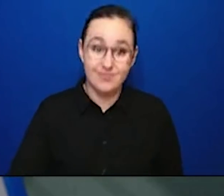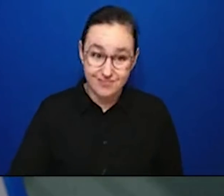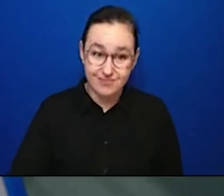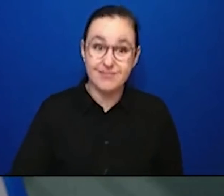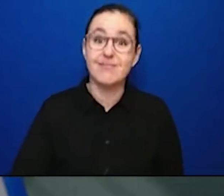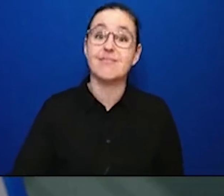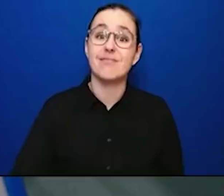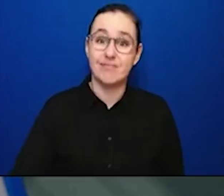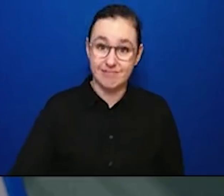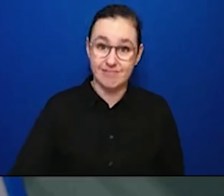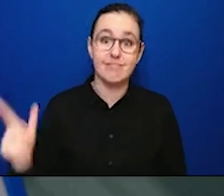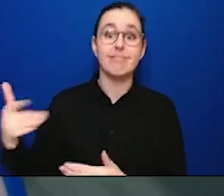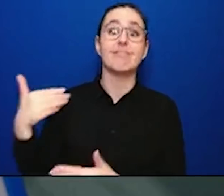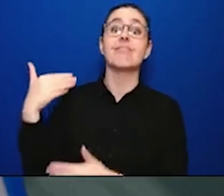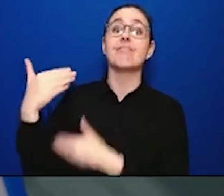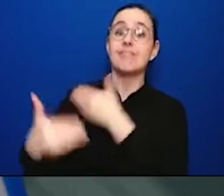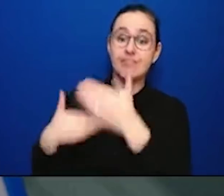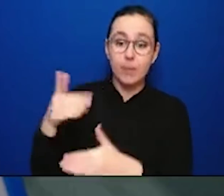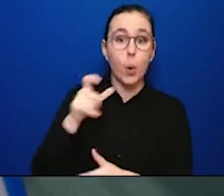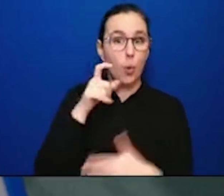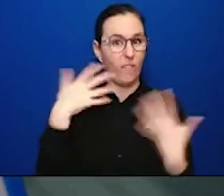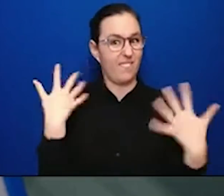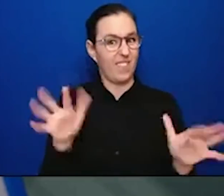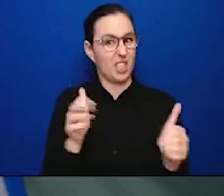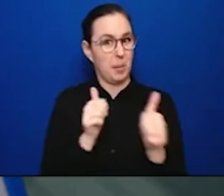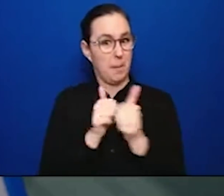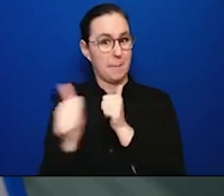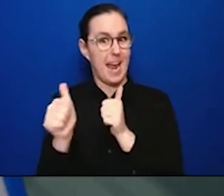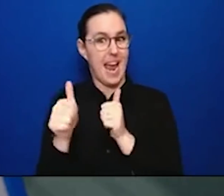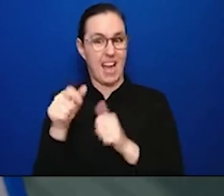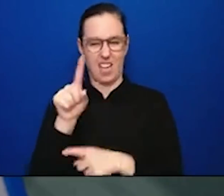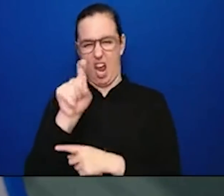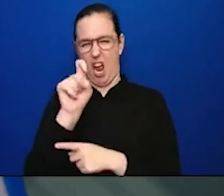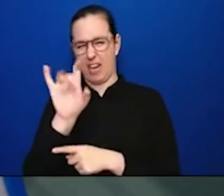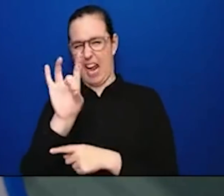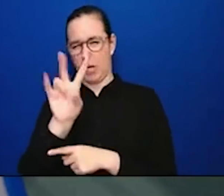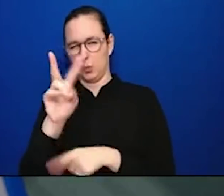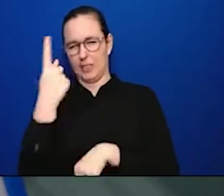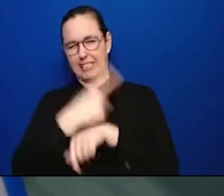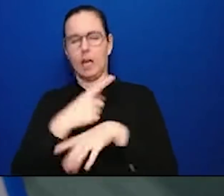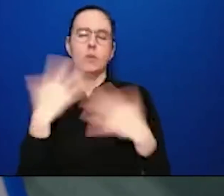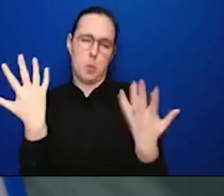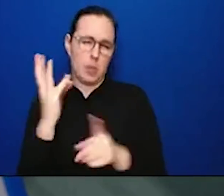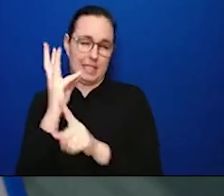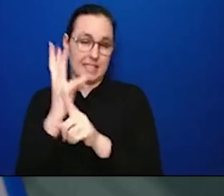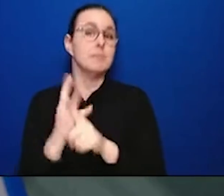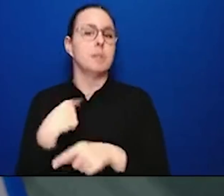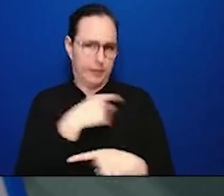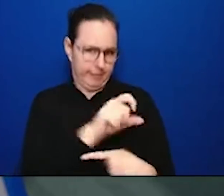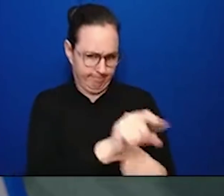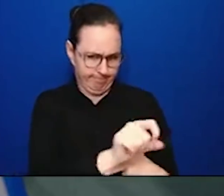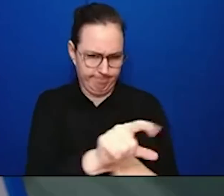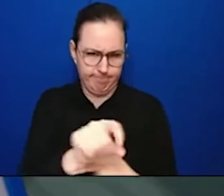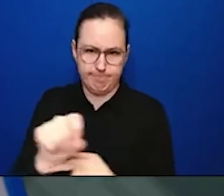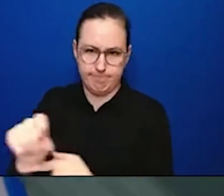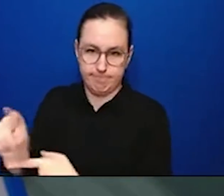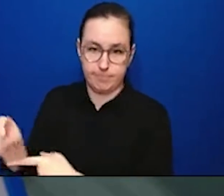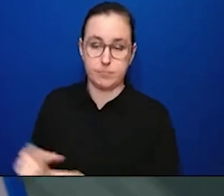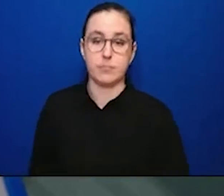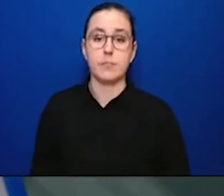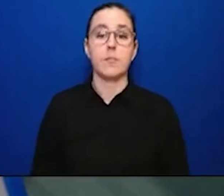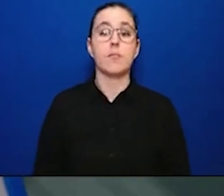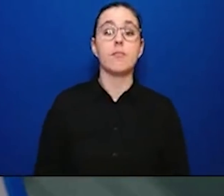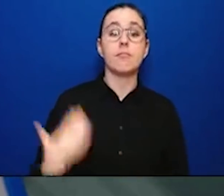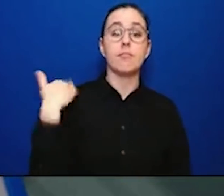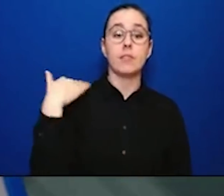6 months or 182 days from their dose 2. Boosters are being booked in about 710 locations across the